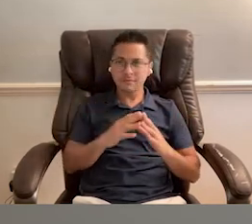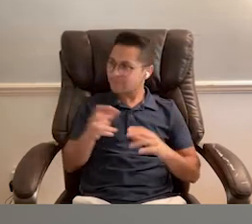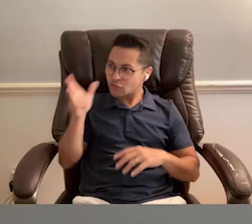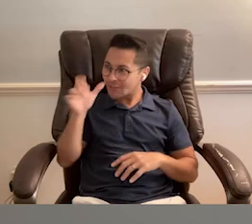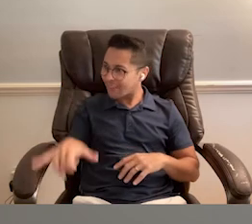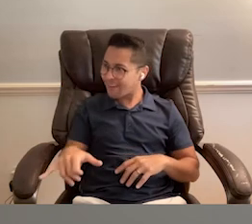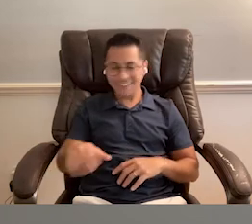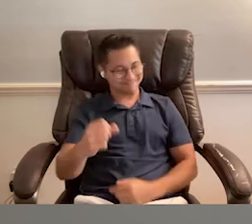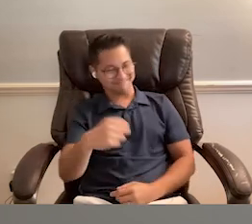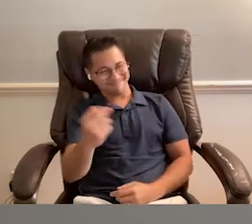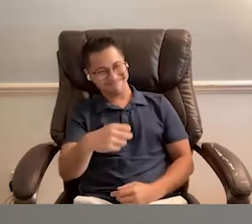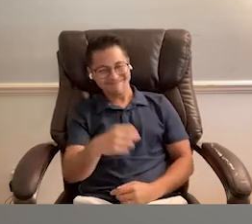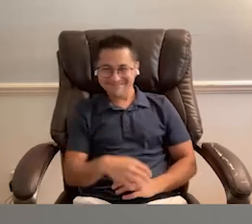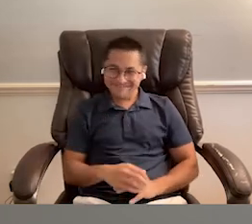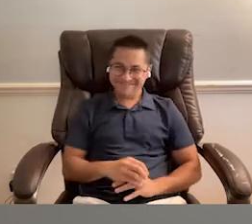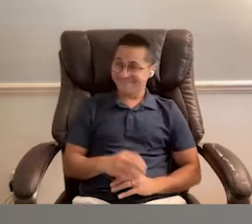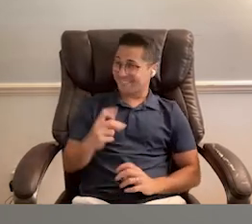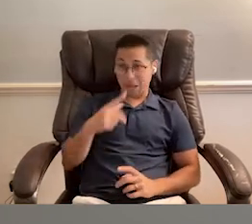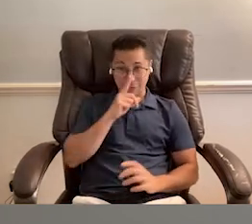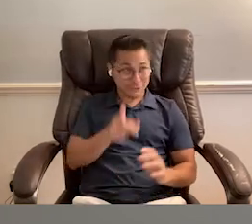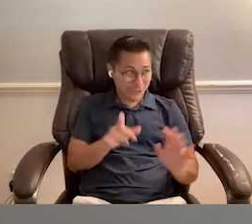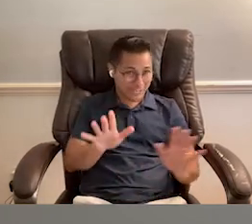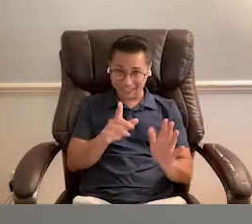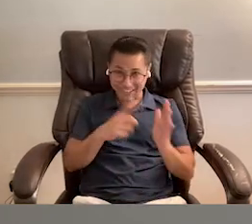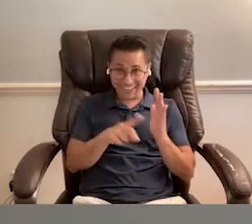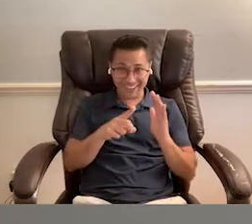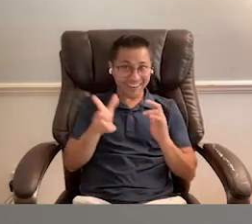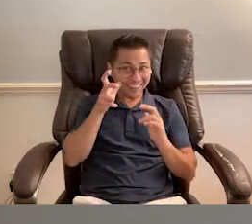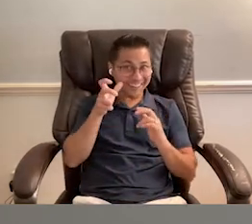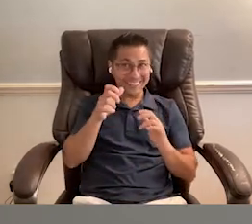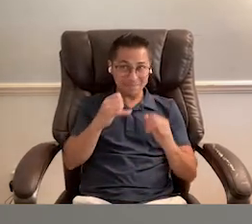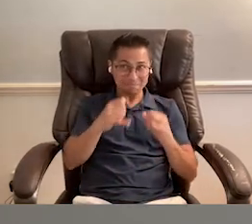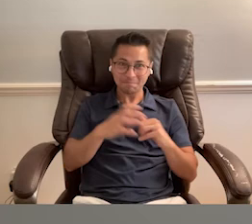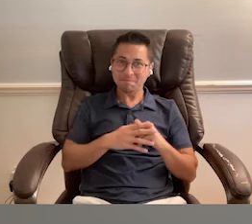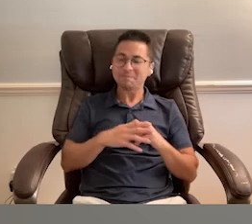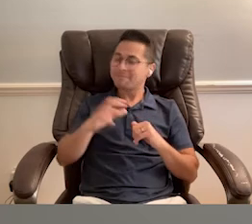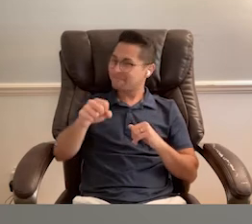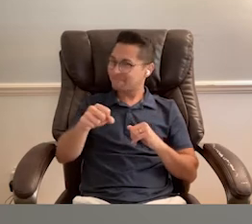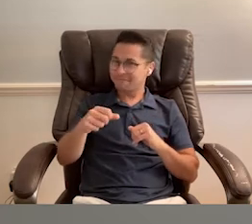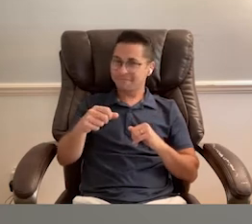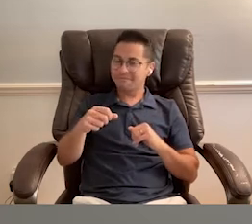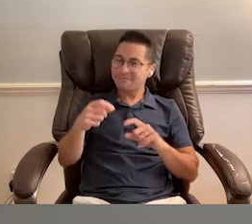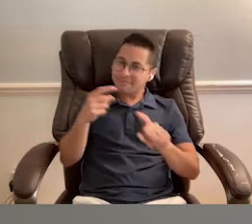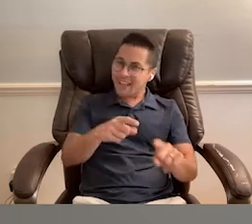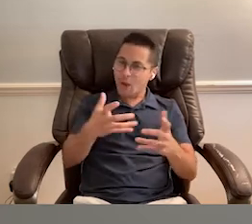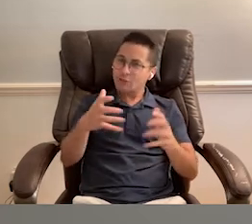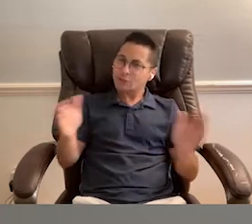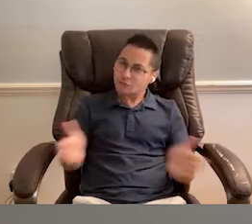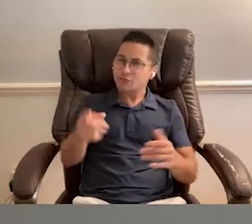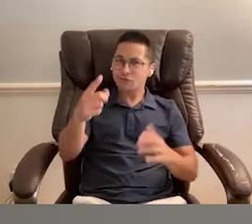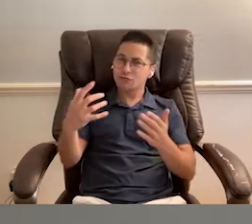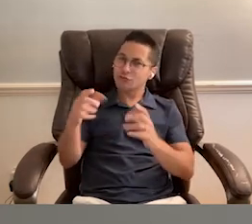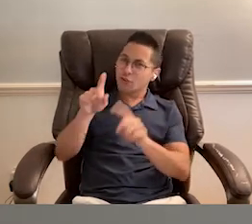Did y'all hear that? Yeah. Okay, I'm just making sure. So I want you to encourage you to go to